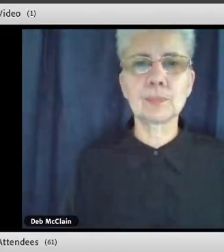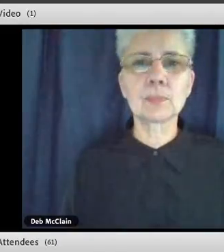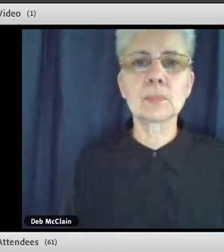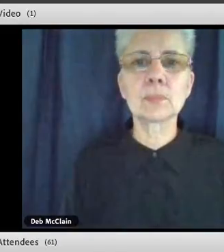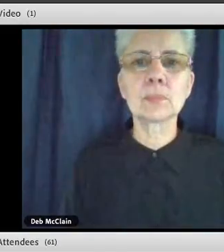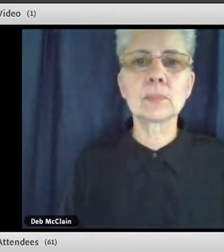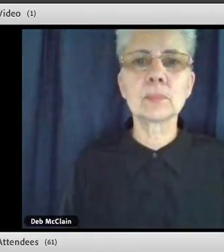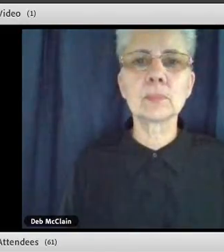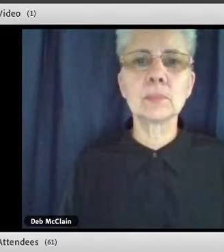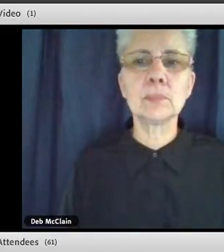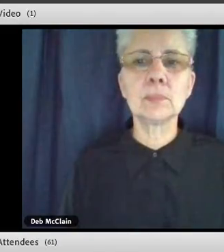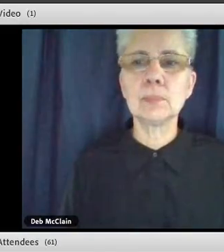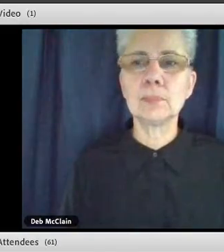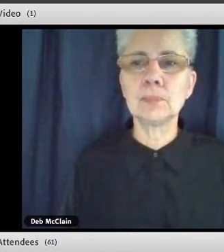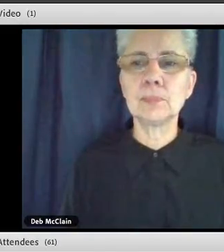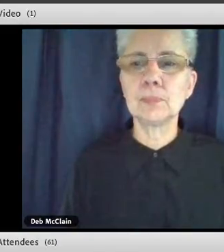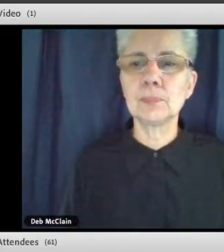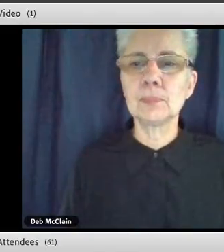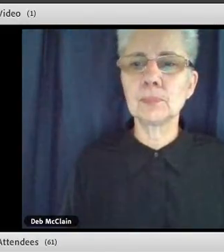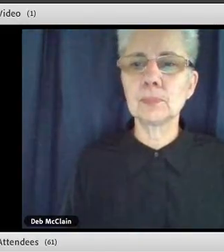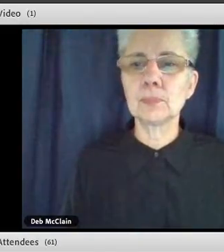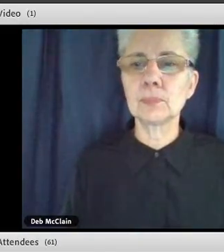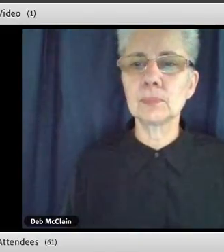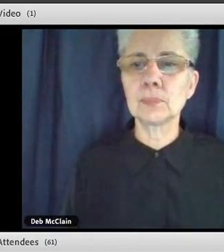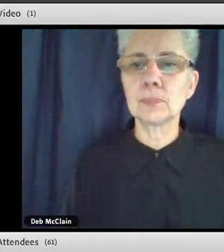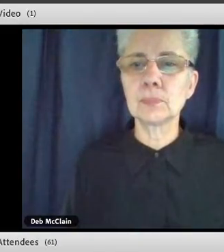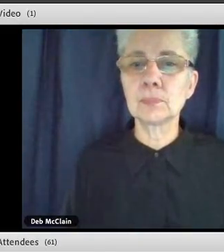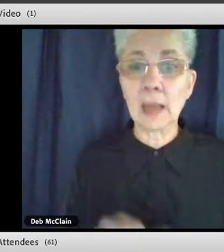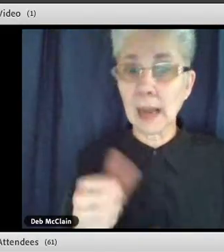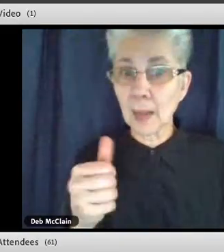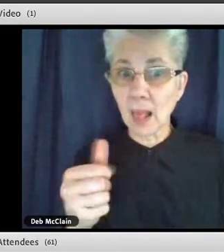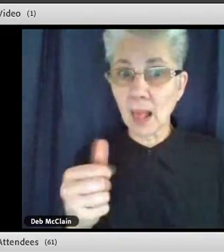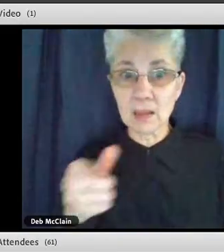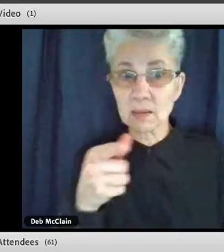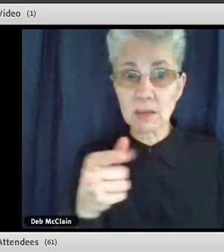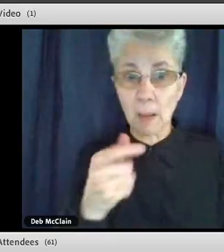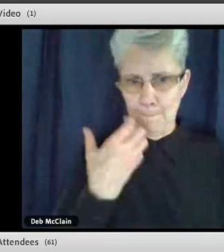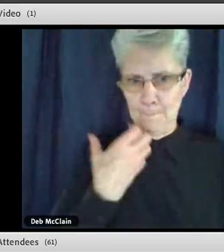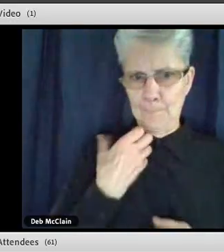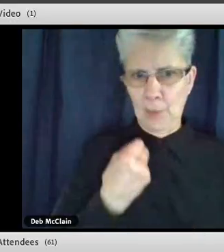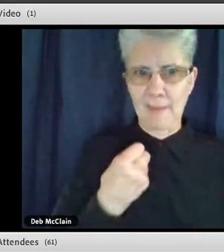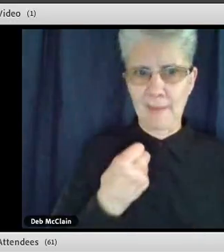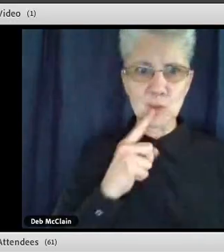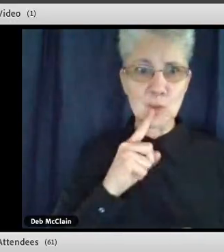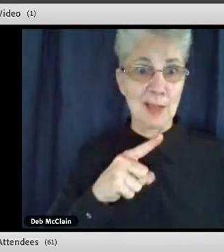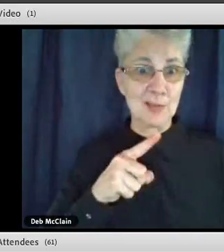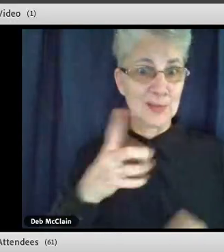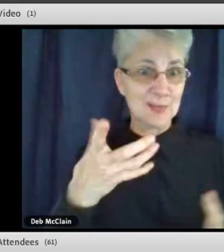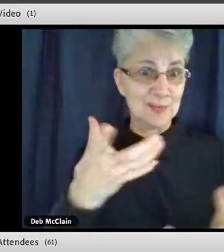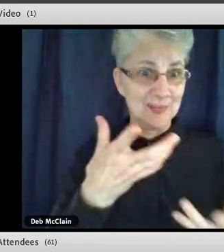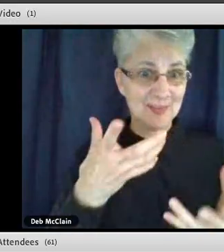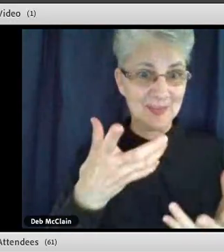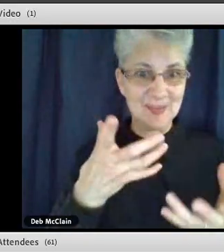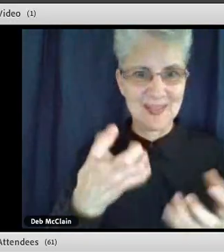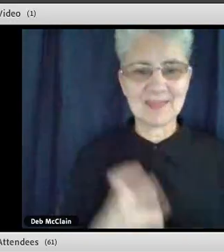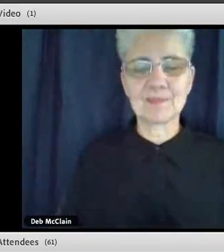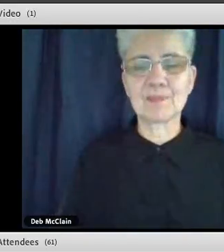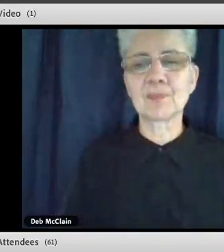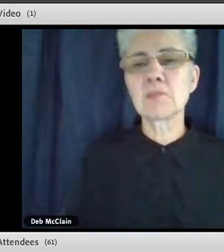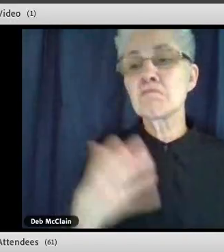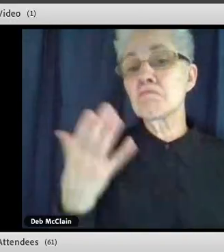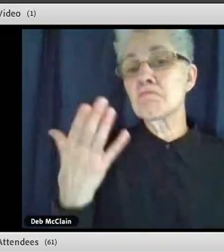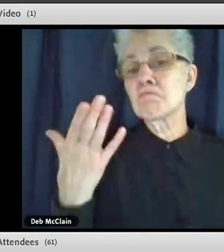okay, well, if anyone else is brave enough to to try to, okay, so maybe Hernando Cortez,